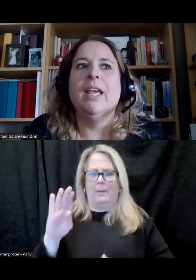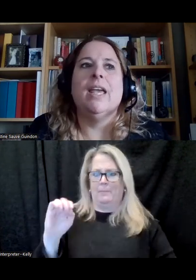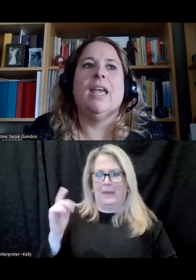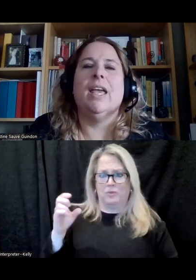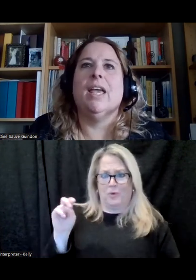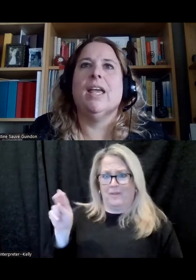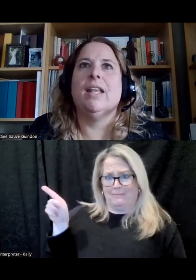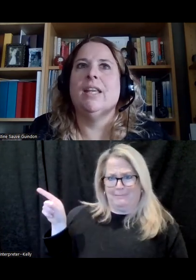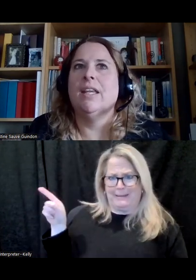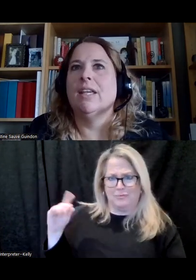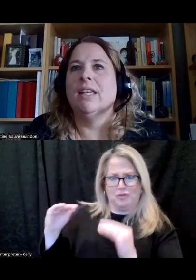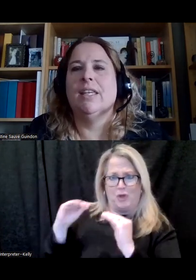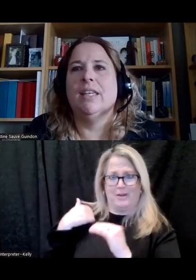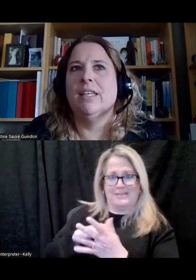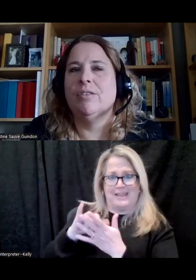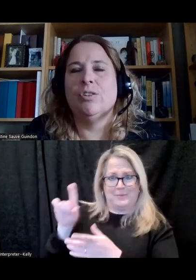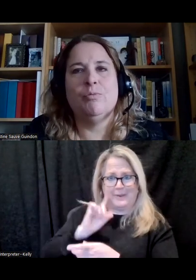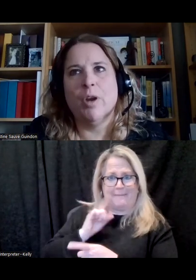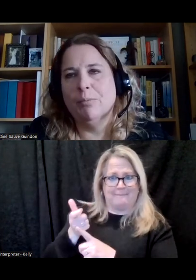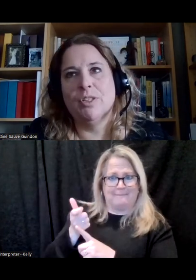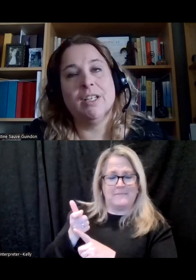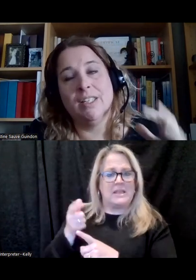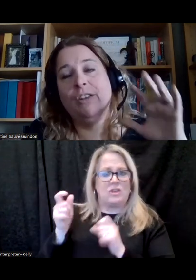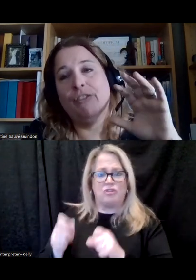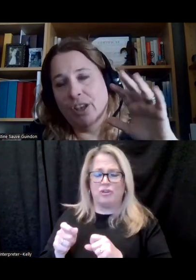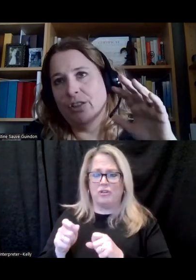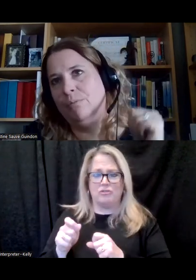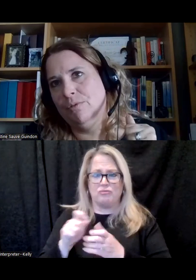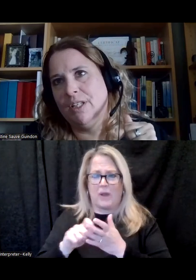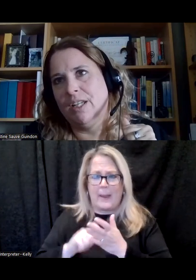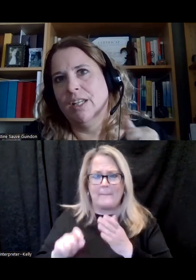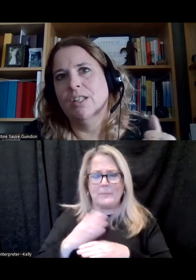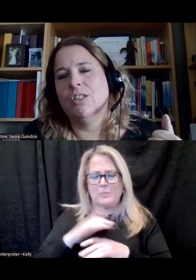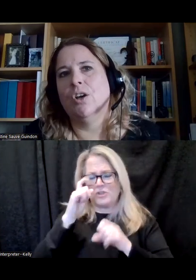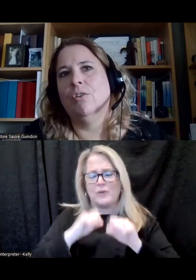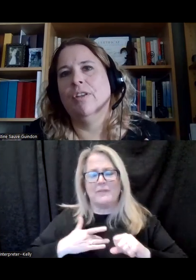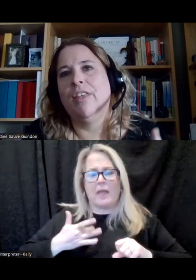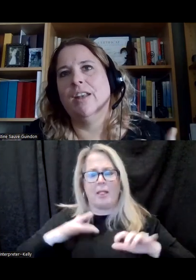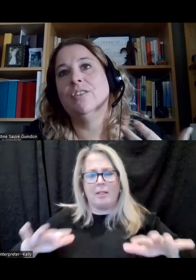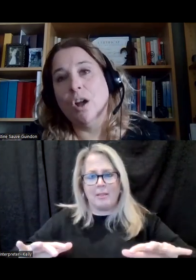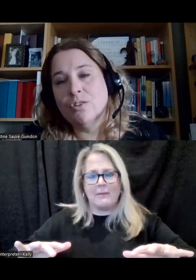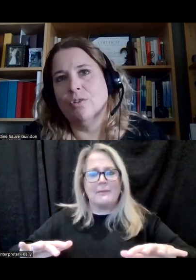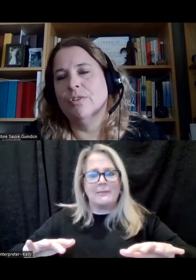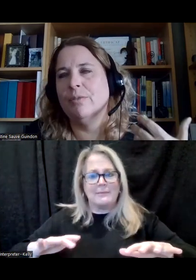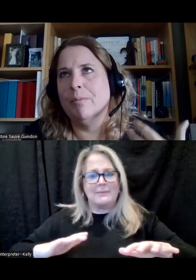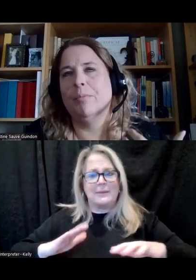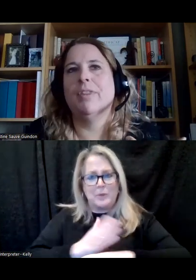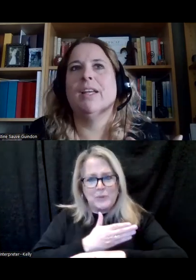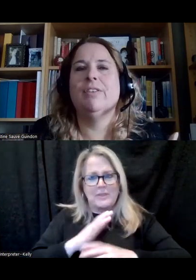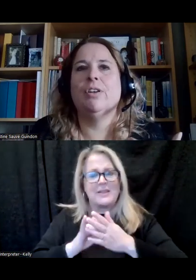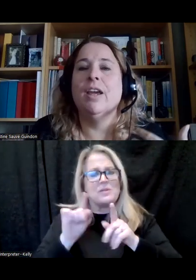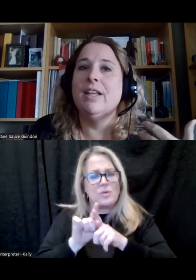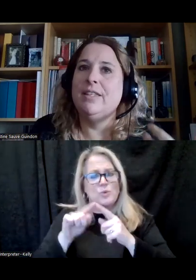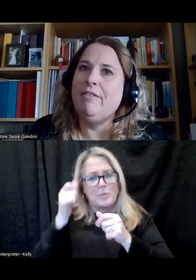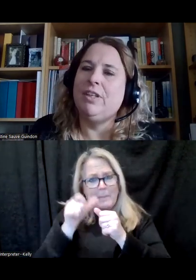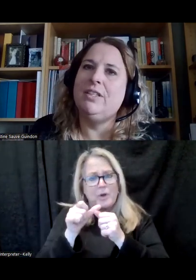right? And he could write music because he could feel the music. So that is also to remember that